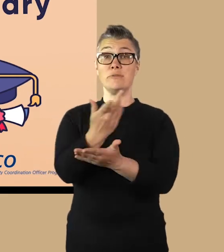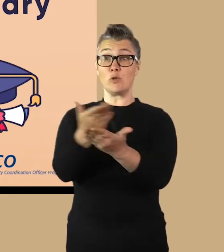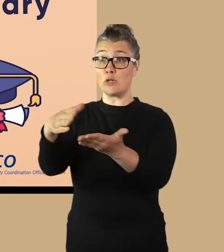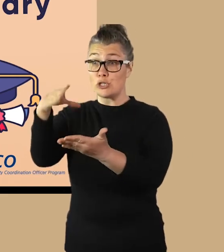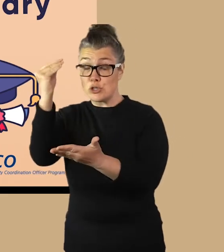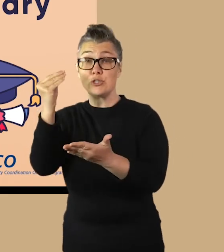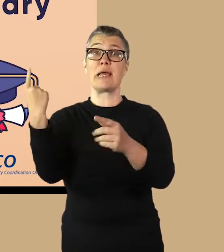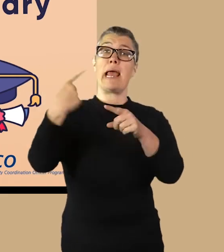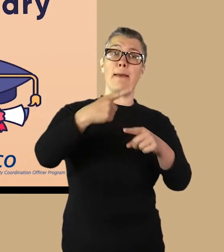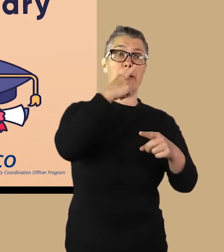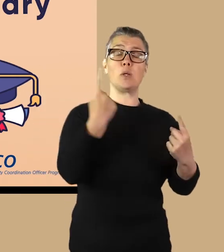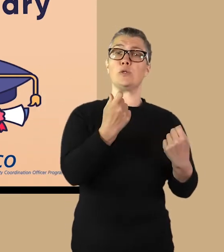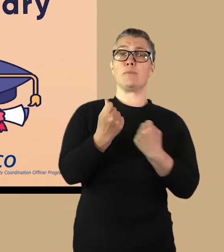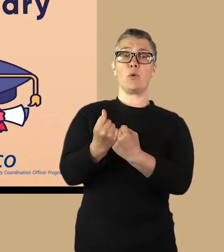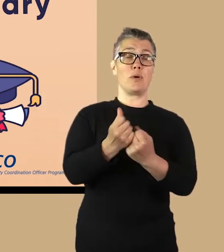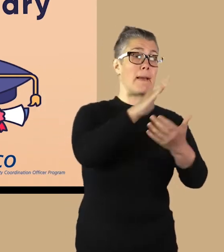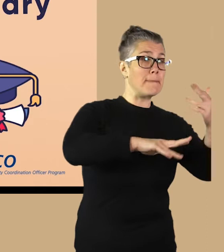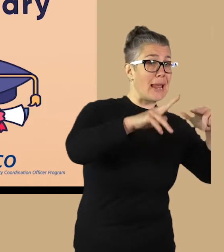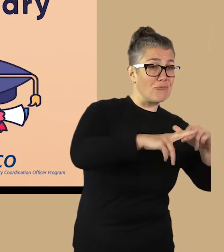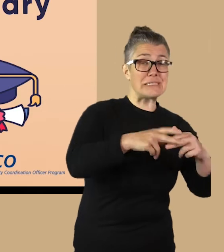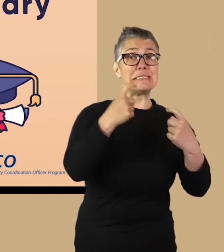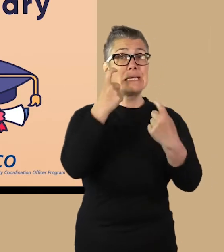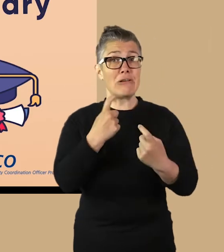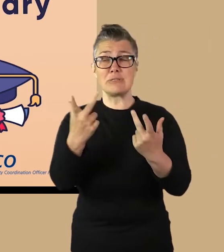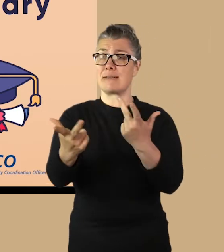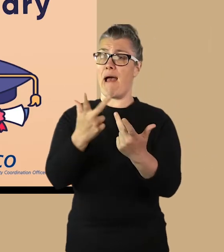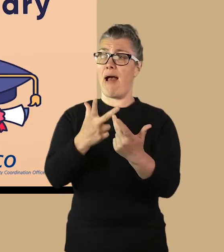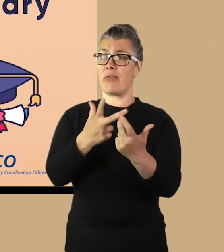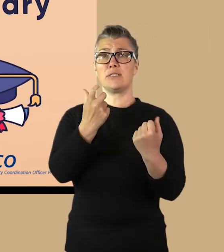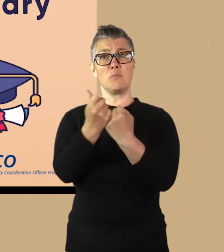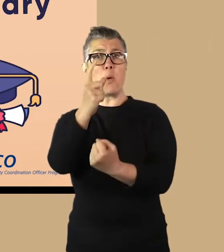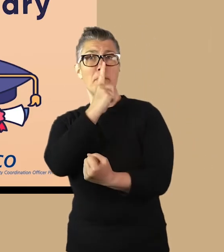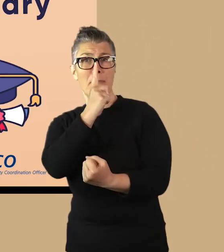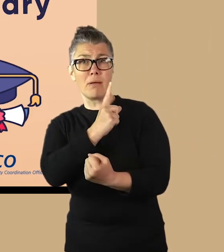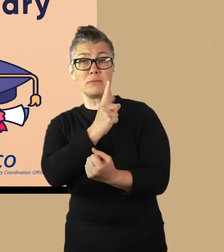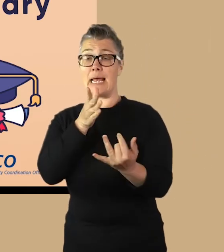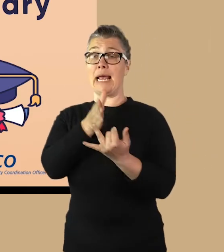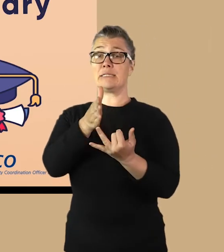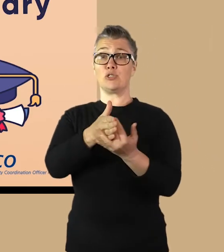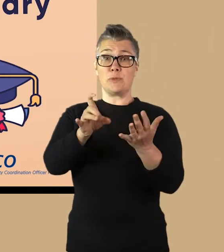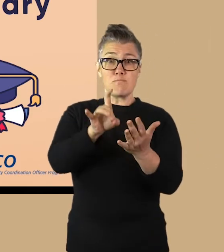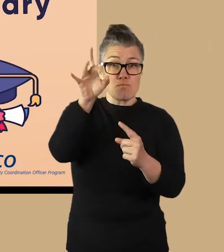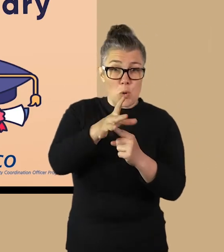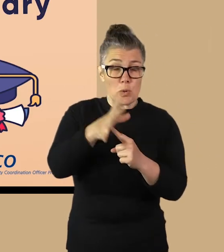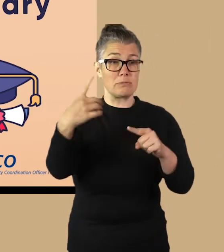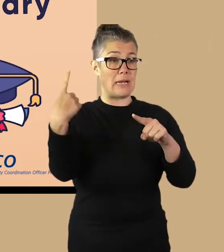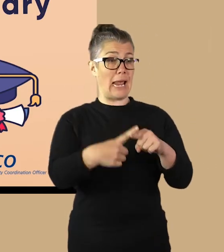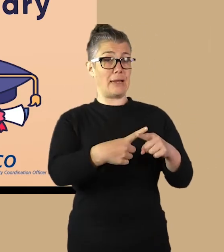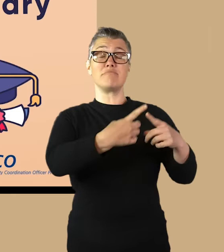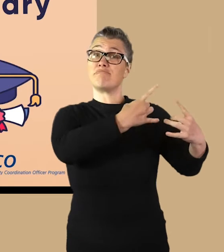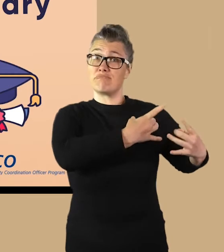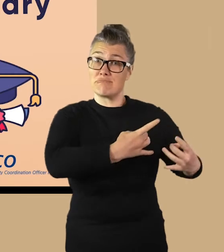virtual opportunity for students and those who support them, including parents, caregivers, teachers, and other stakeholders, with access